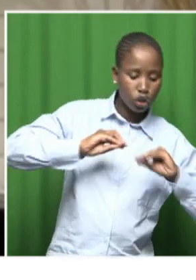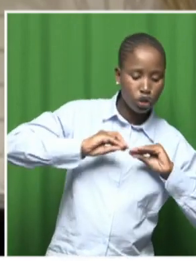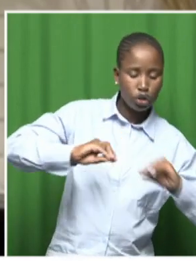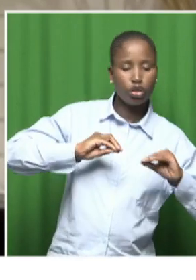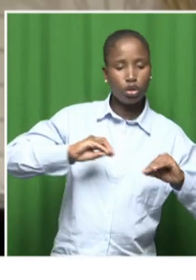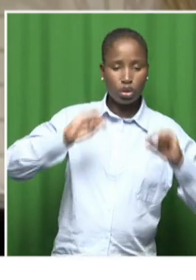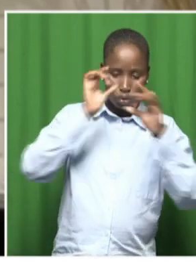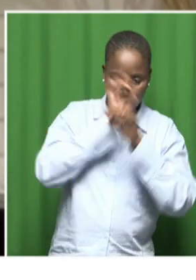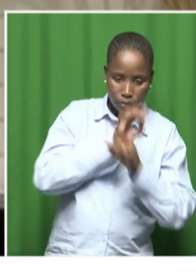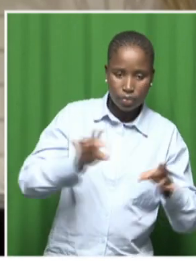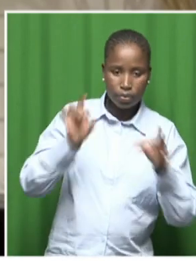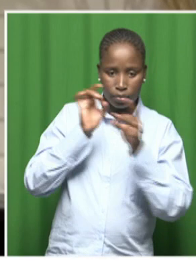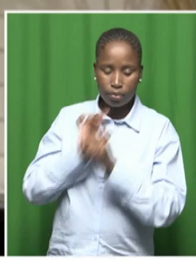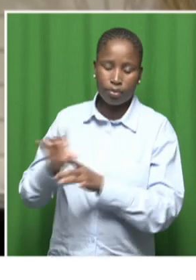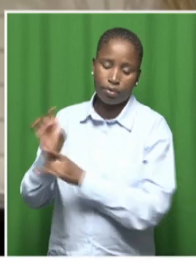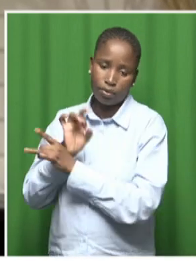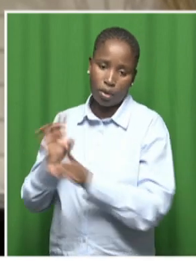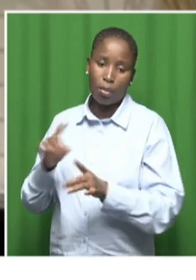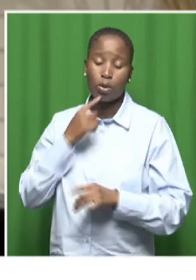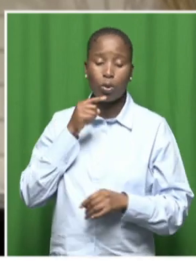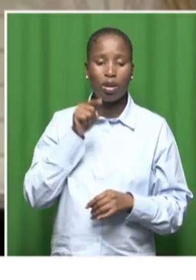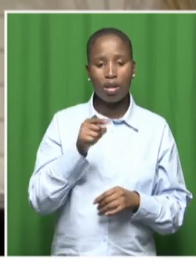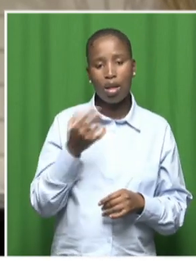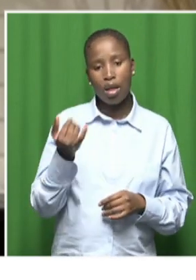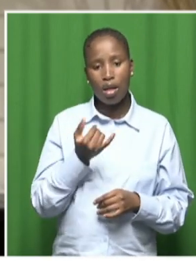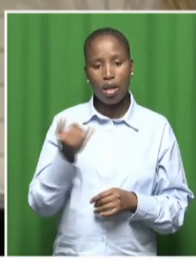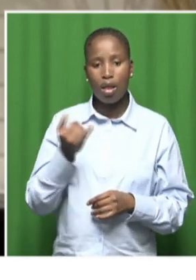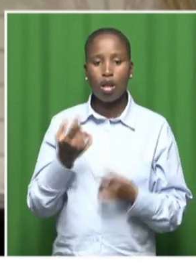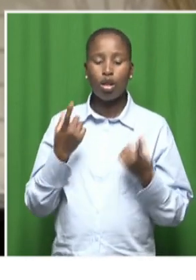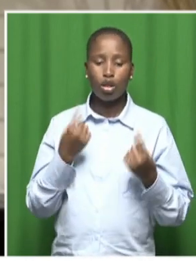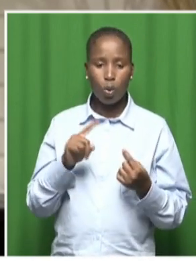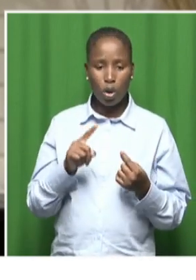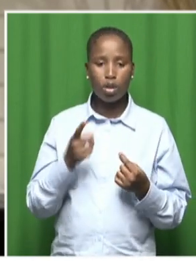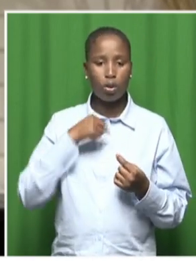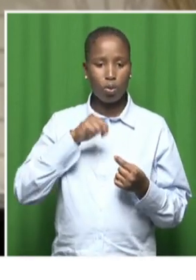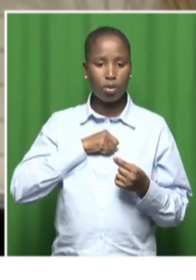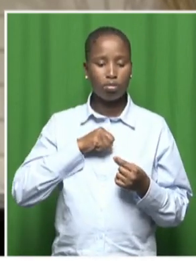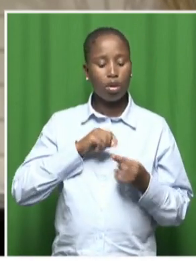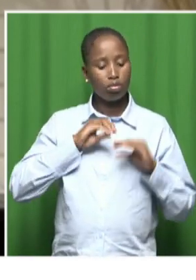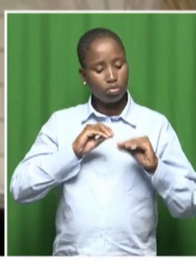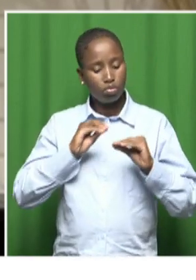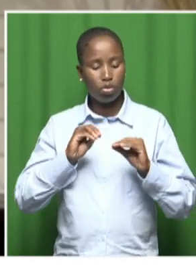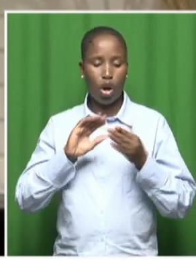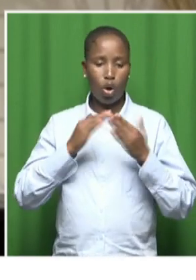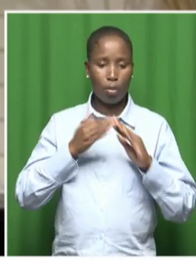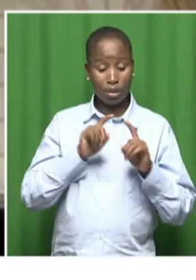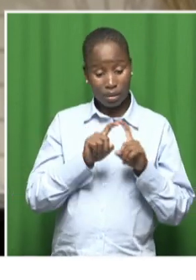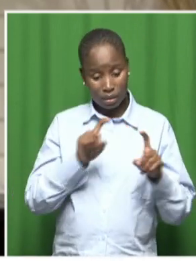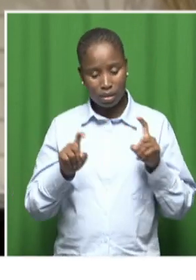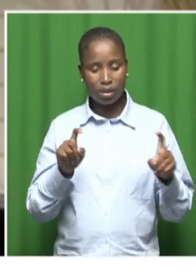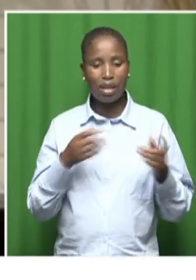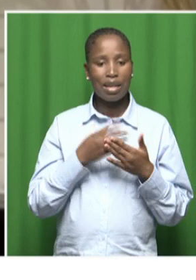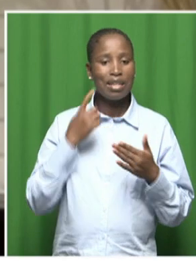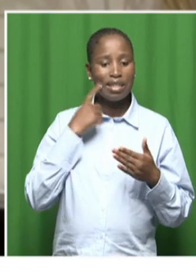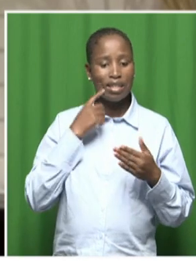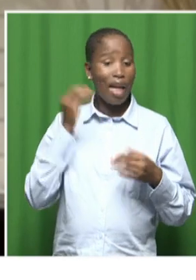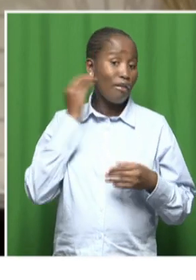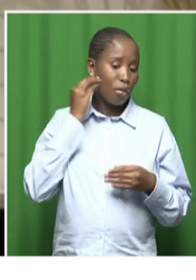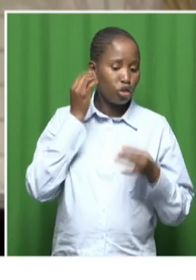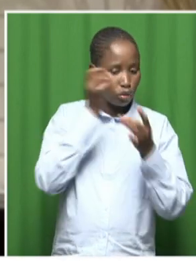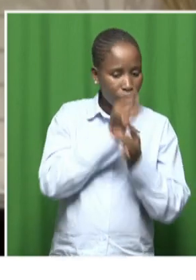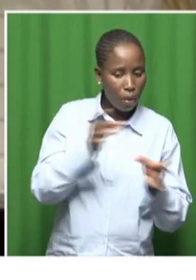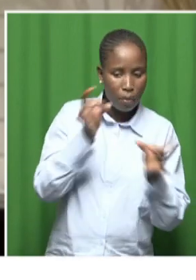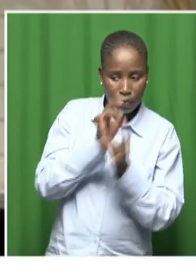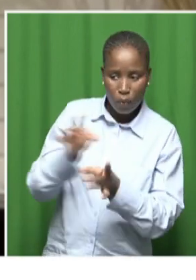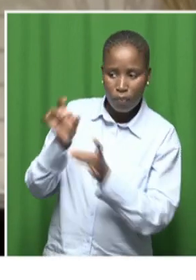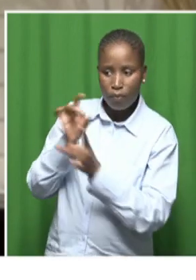truck. It's a multimedia sort of messenger on wheels that's accessing hotspot locations. It's providing information about measles, what